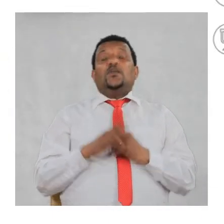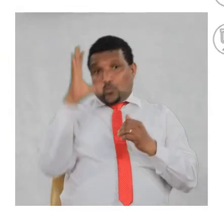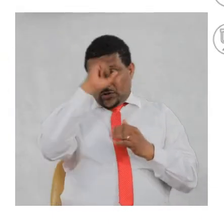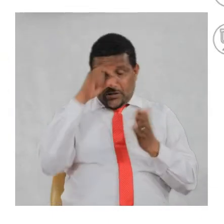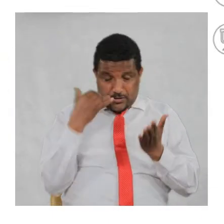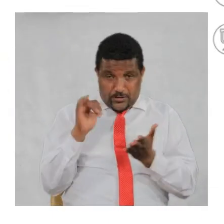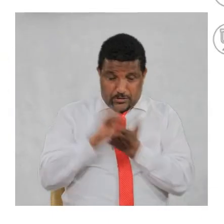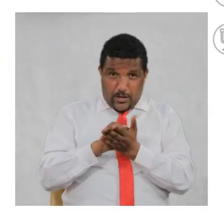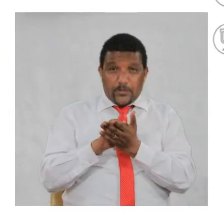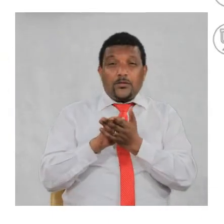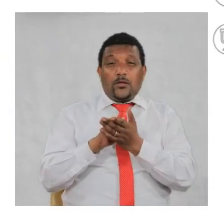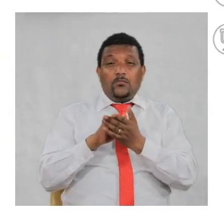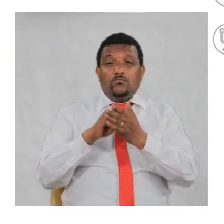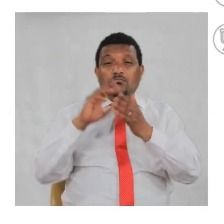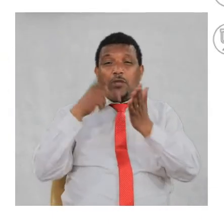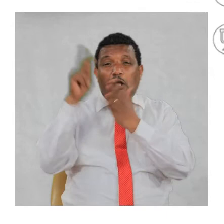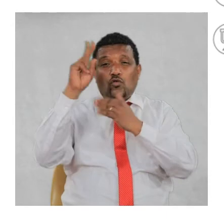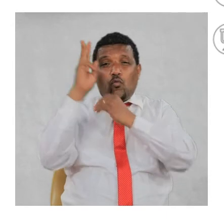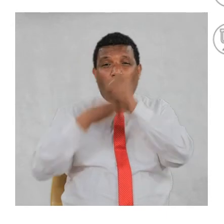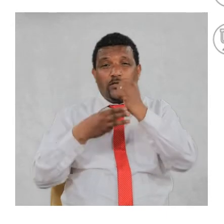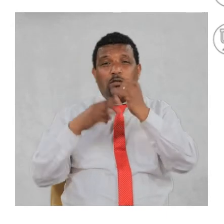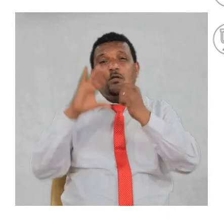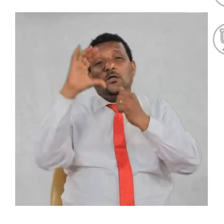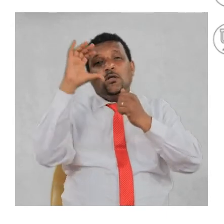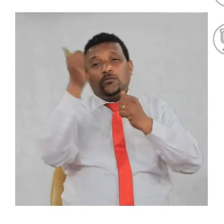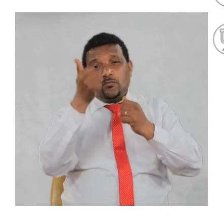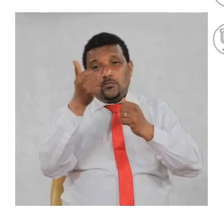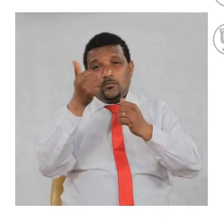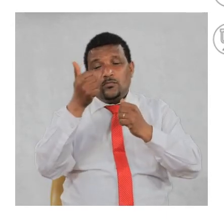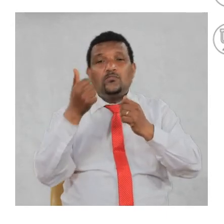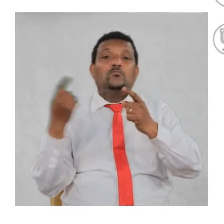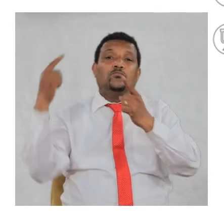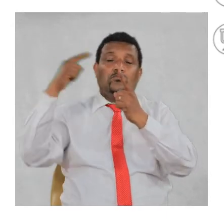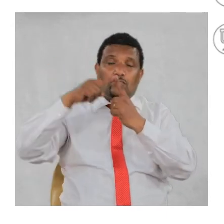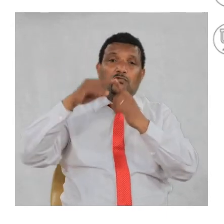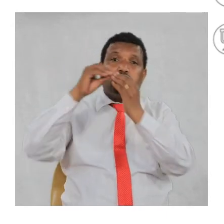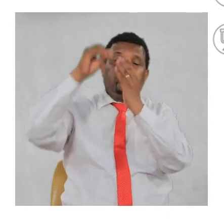Consider that price of weights increases from 10 to 90. As a result,